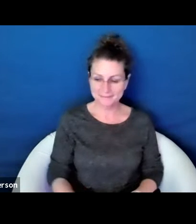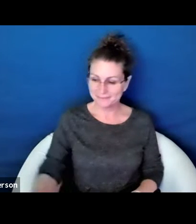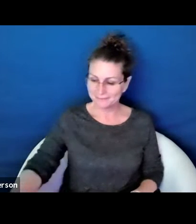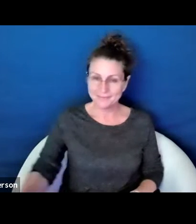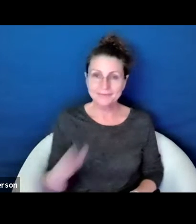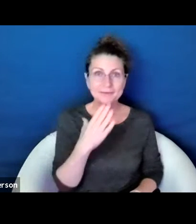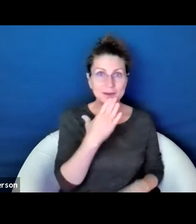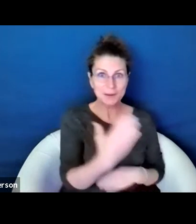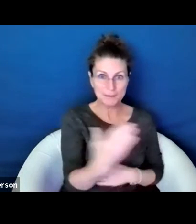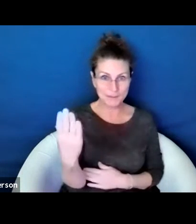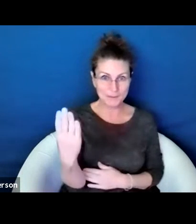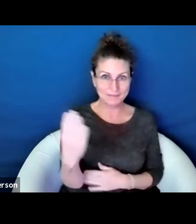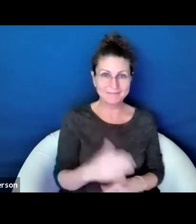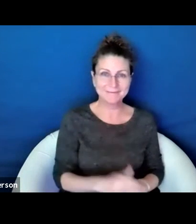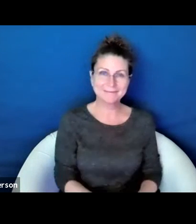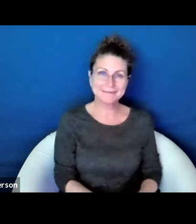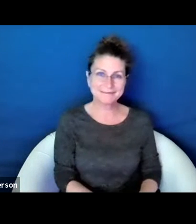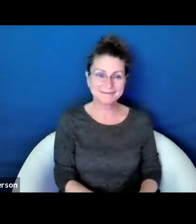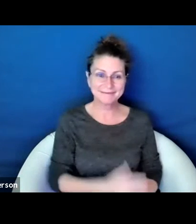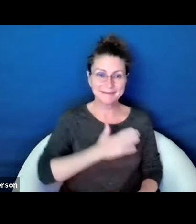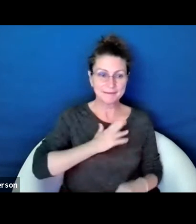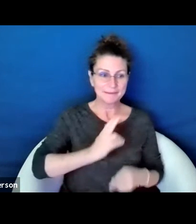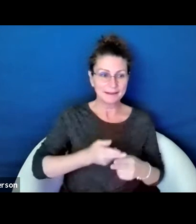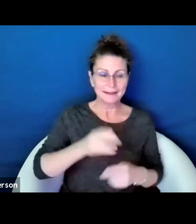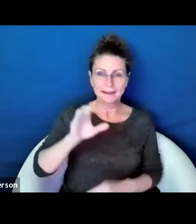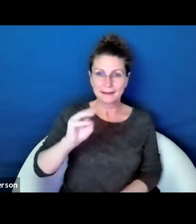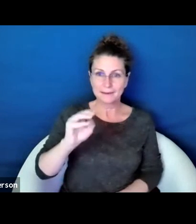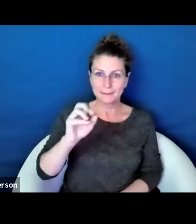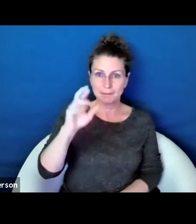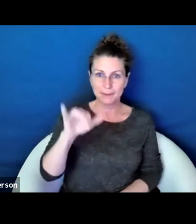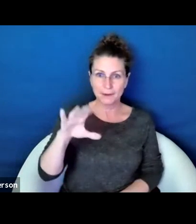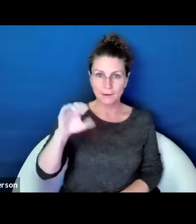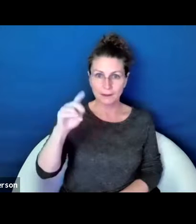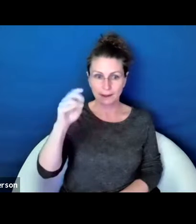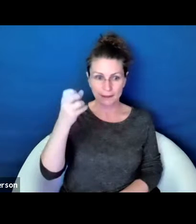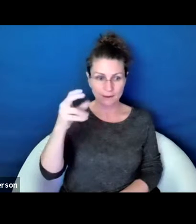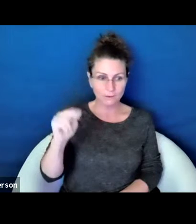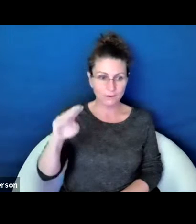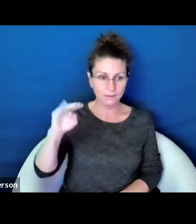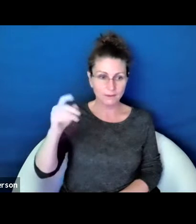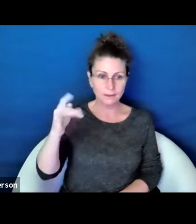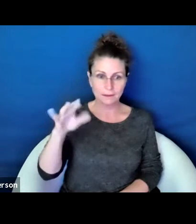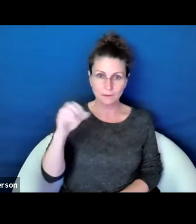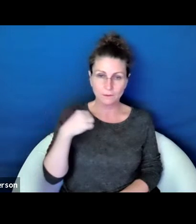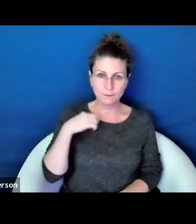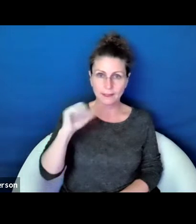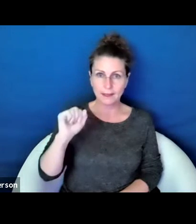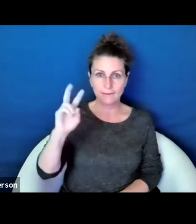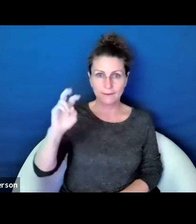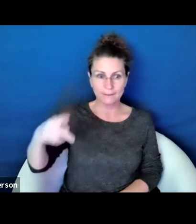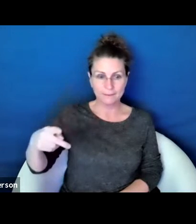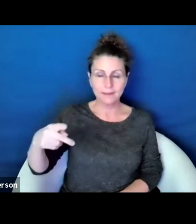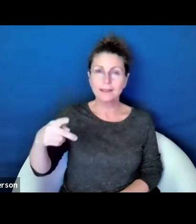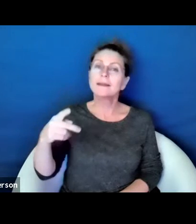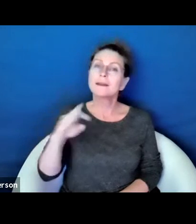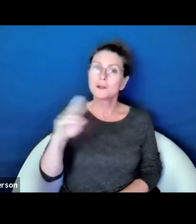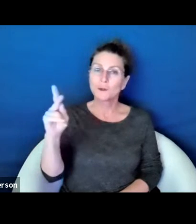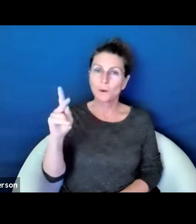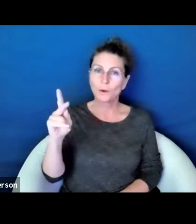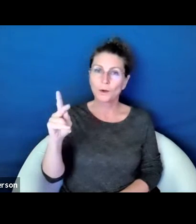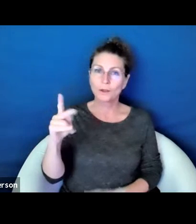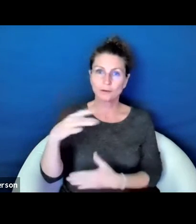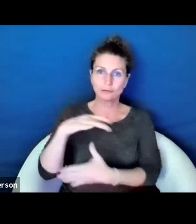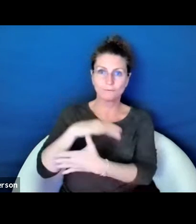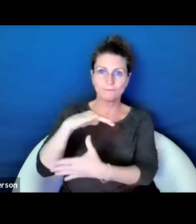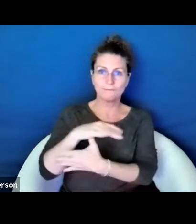Good morning, everyone. My name is Mary Catherine Massiangelo. I am the AVP Human Resources and York's Chief Human Resources